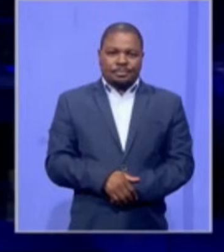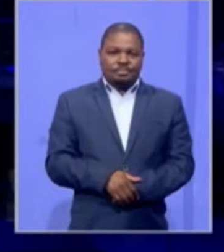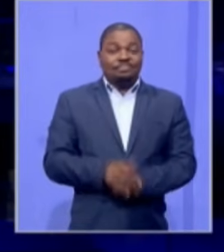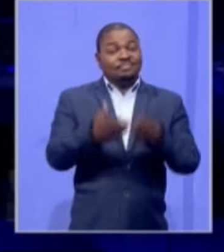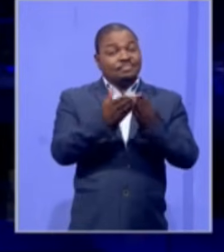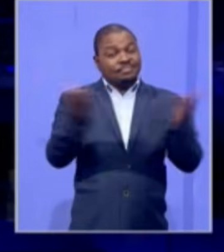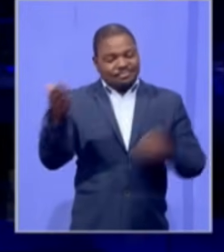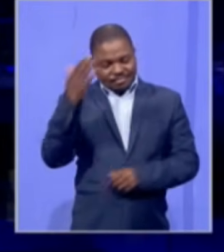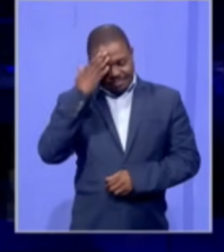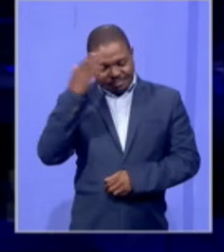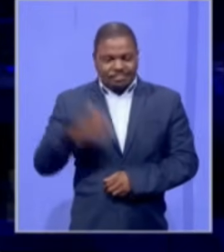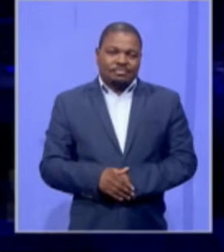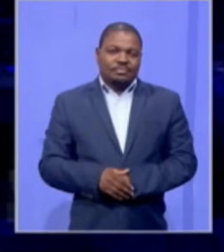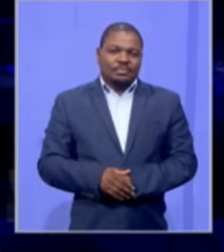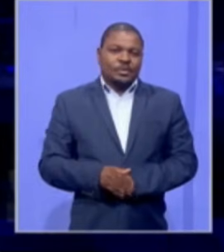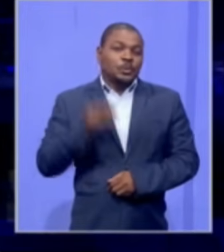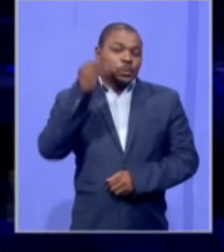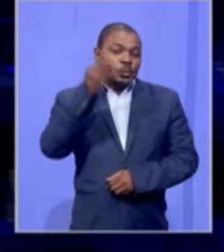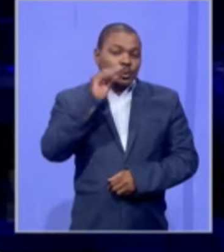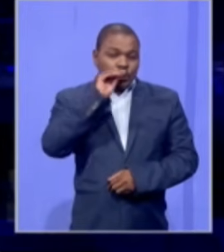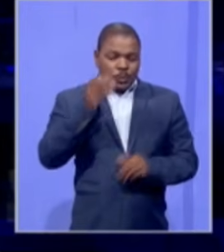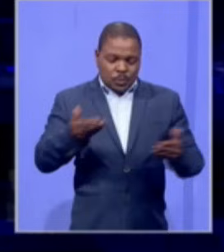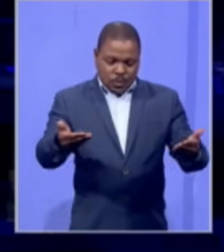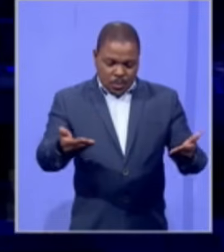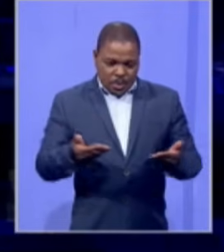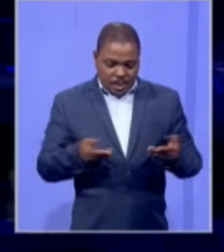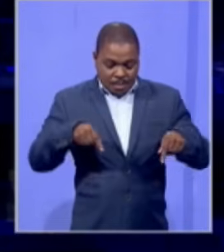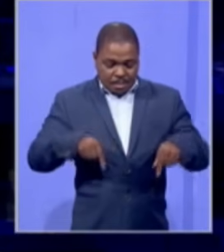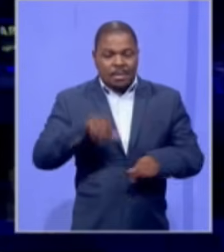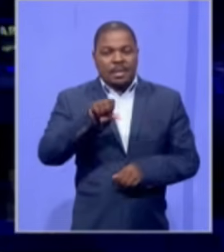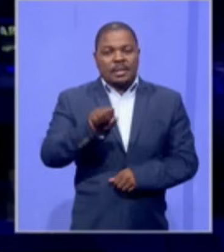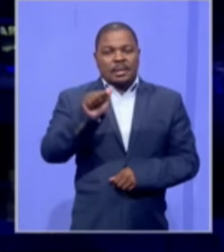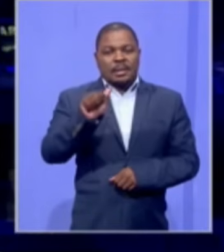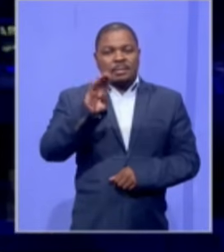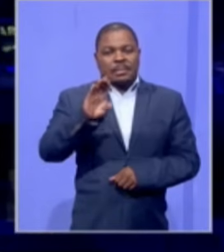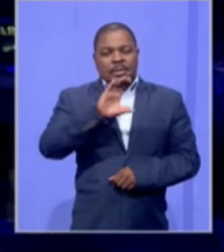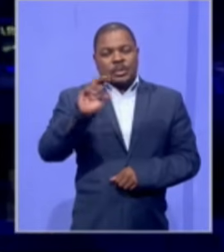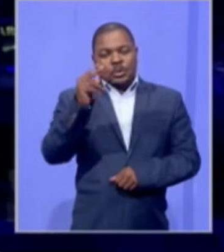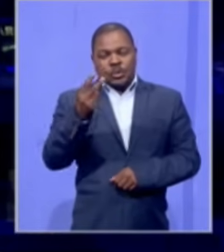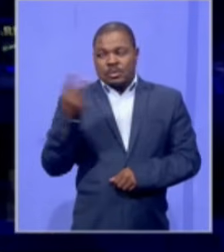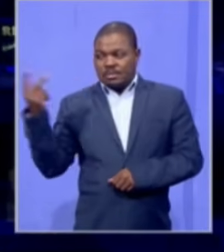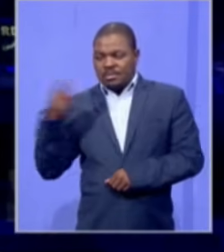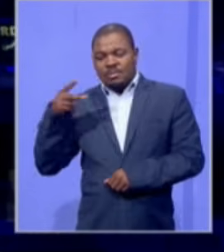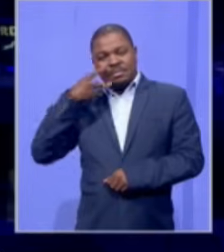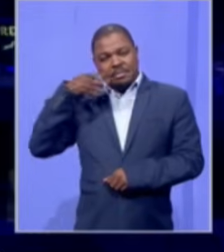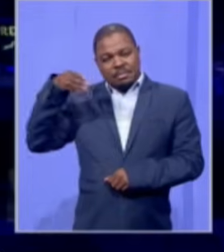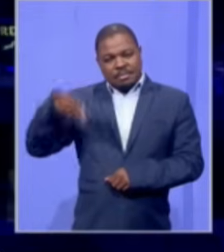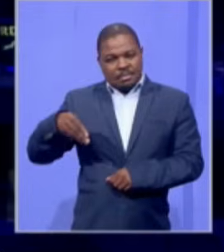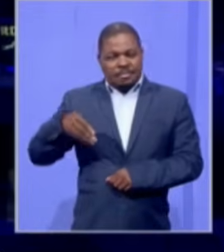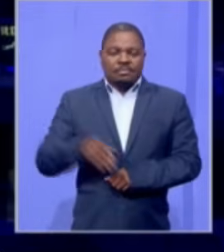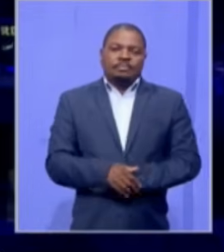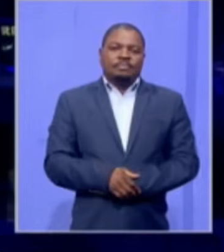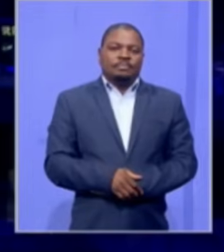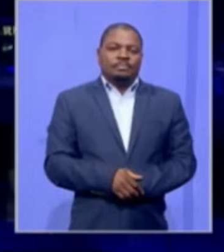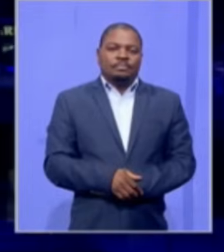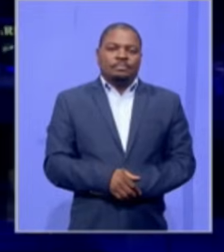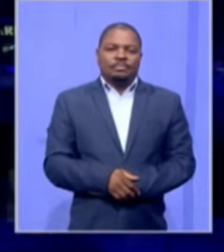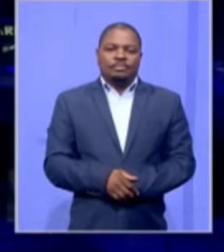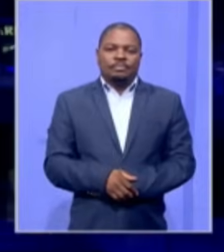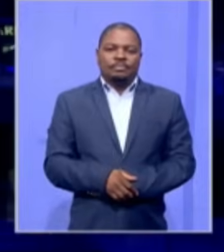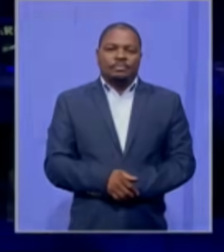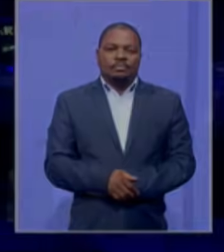Dumelang baheso la moetswe kgasong ena ya ditaba tsa Sesotho SABC 2 puenya matsoho ke na le tlou e leng Augustine Letlalo.